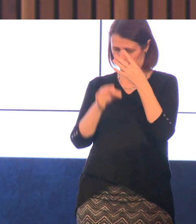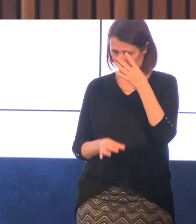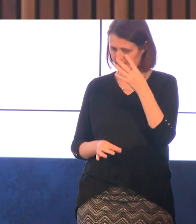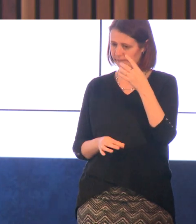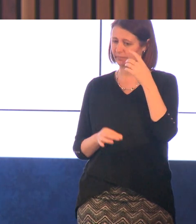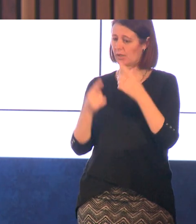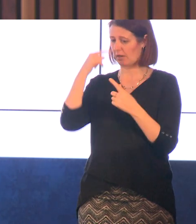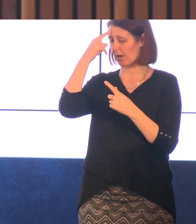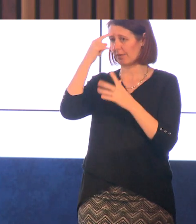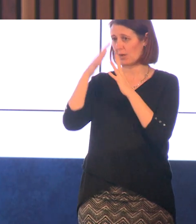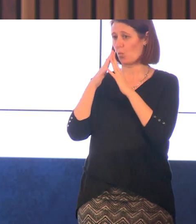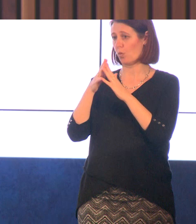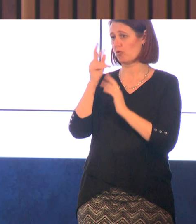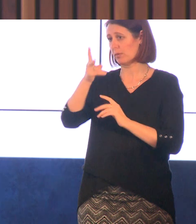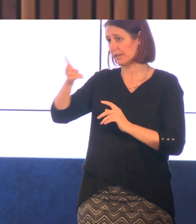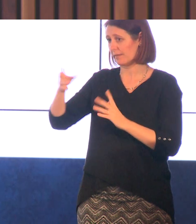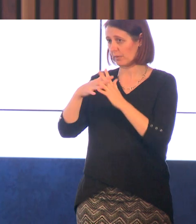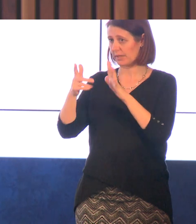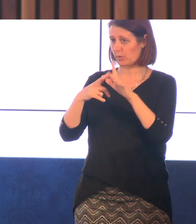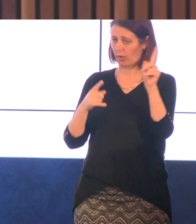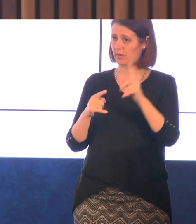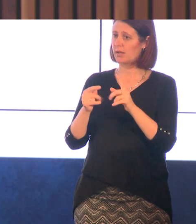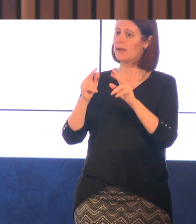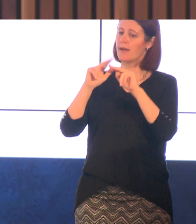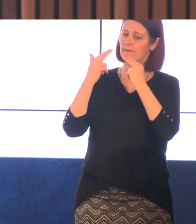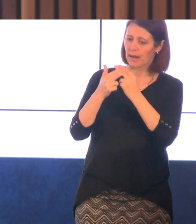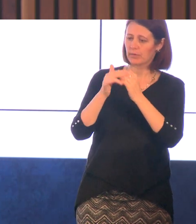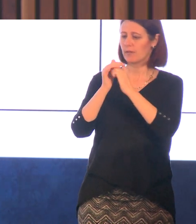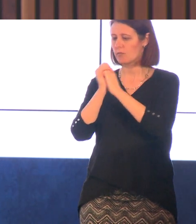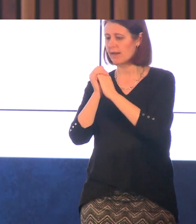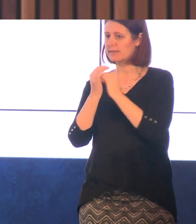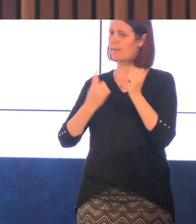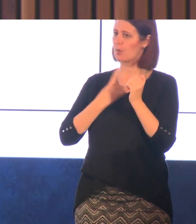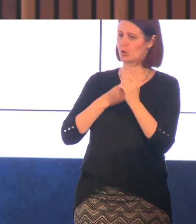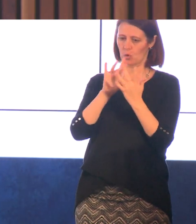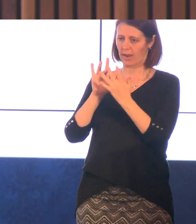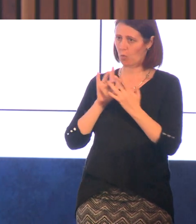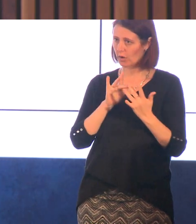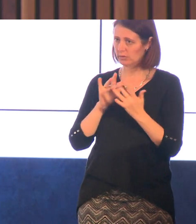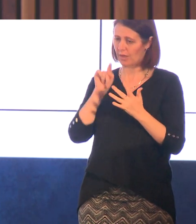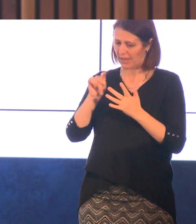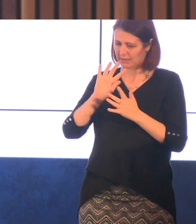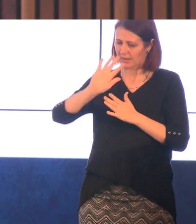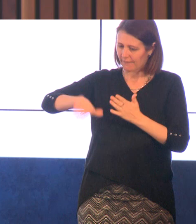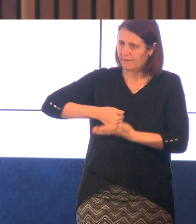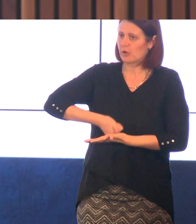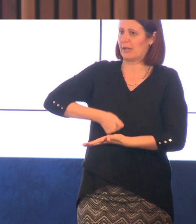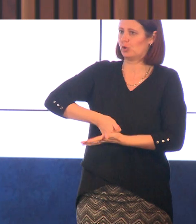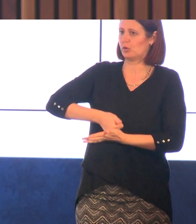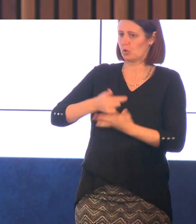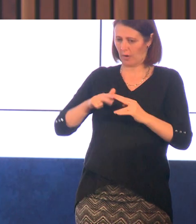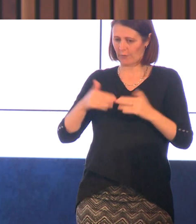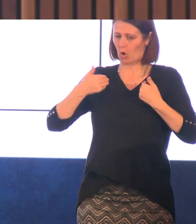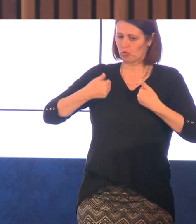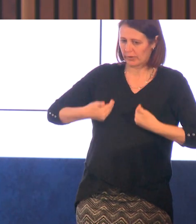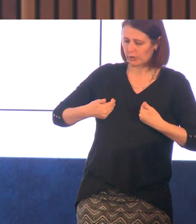which I think are worth repeating. Family, friends and personal networks are the foundations of a rich and valued